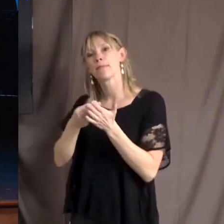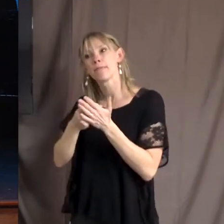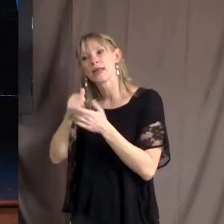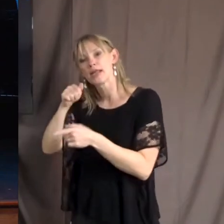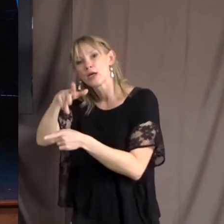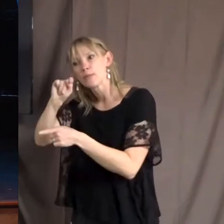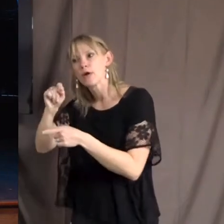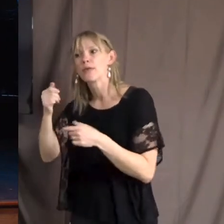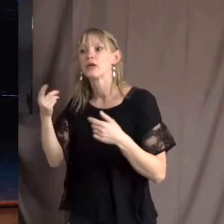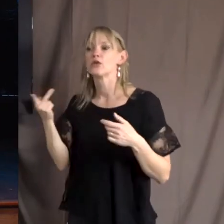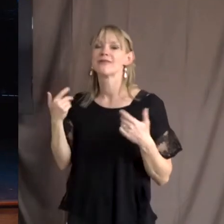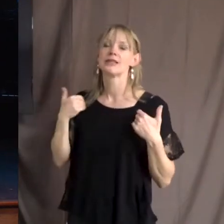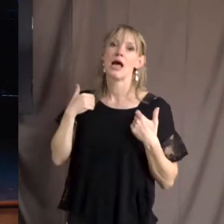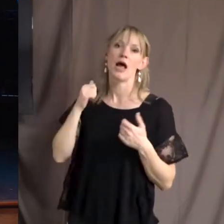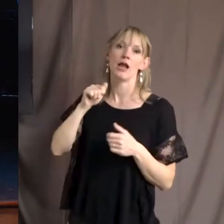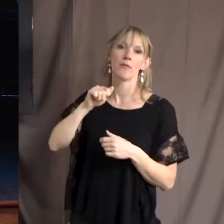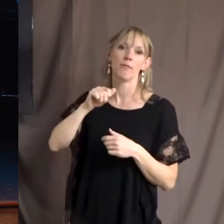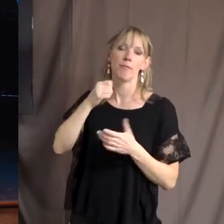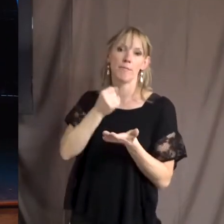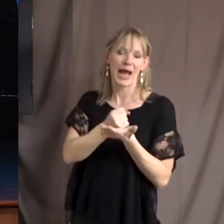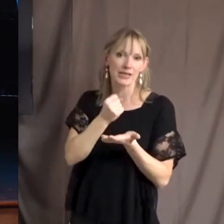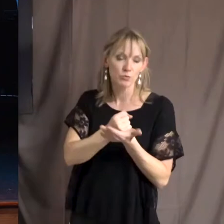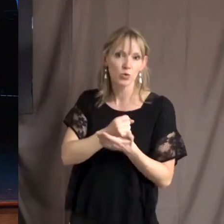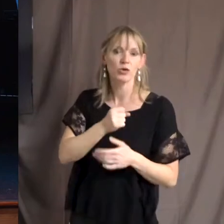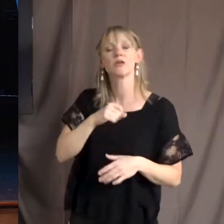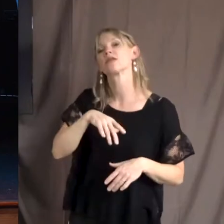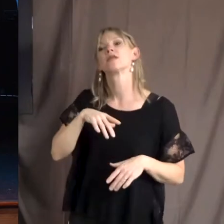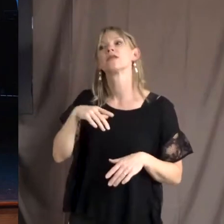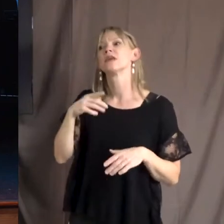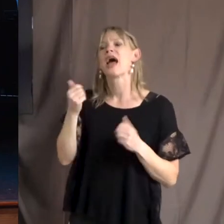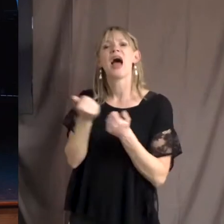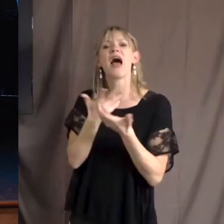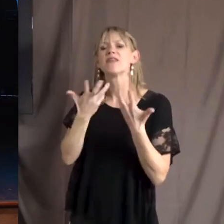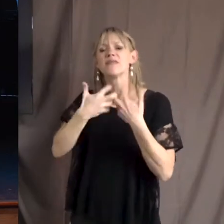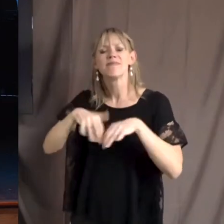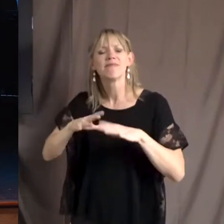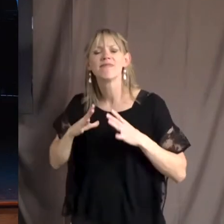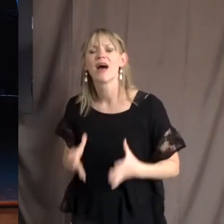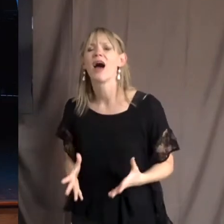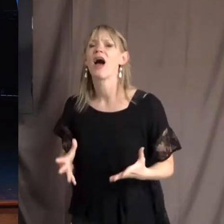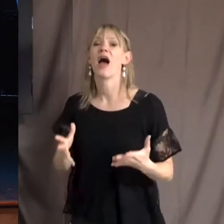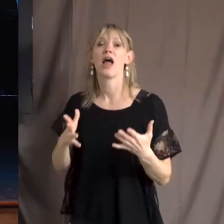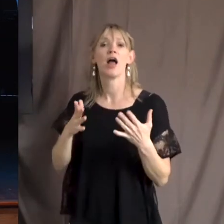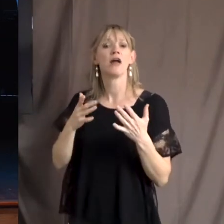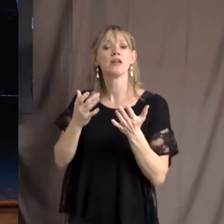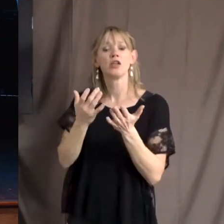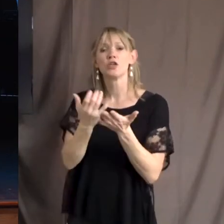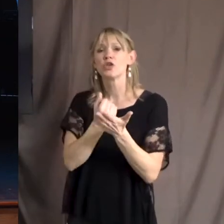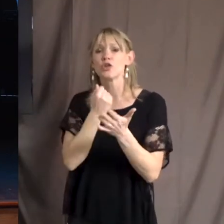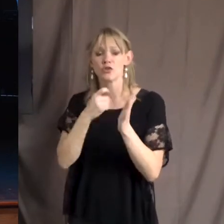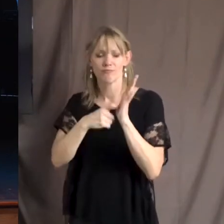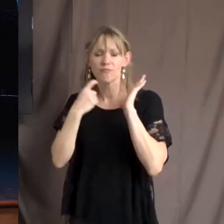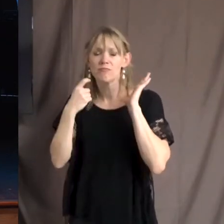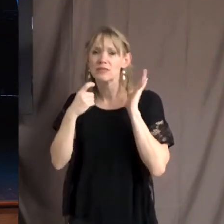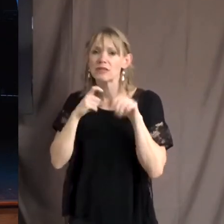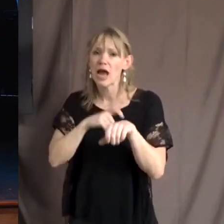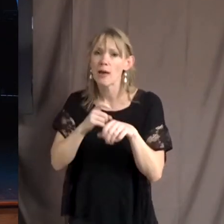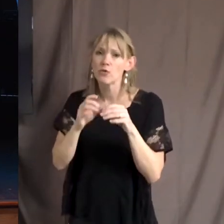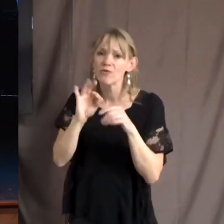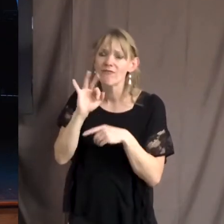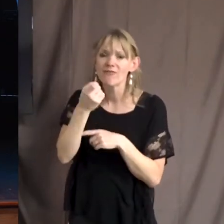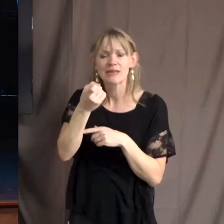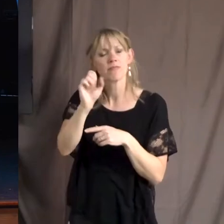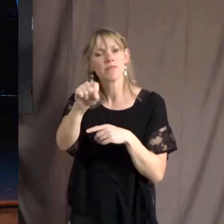had our passports, and everything worked out just fine. It took a little bit of time to fix it, and we went on with our trip. It